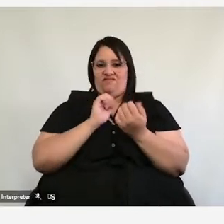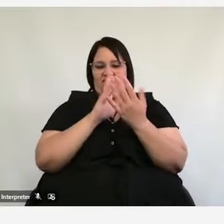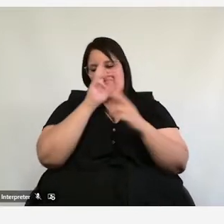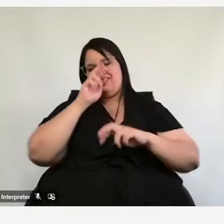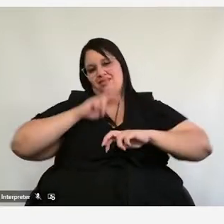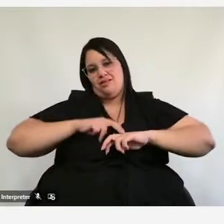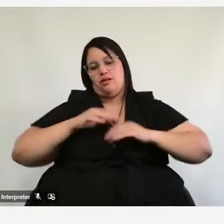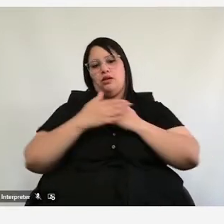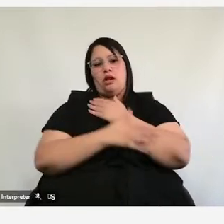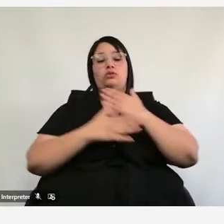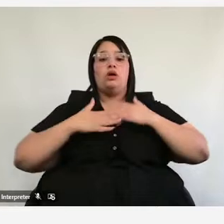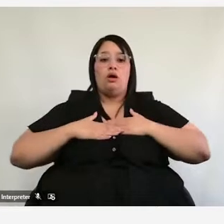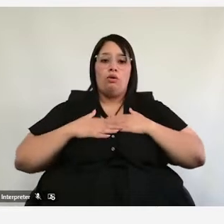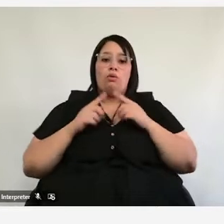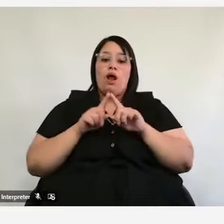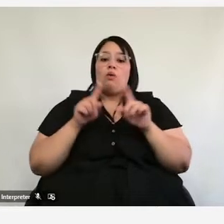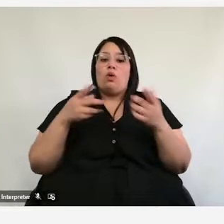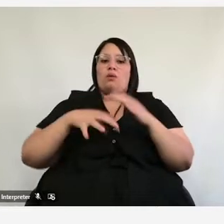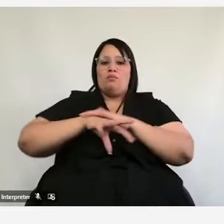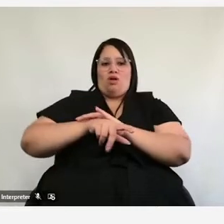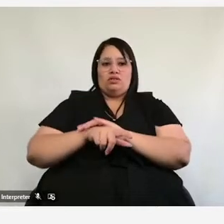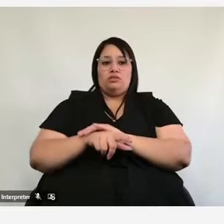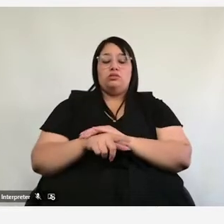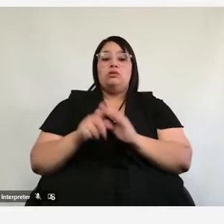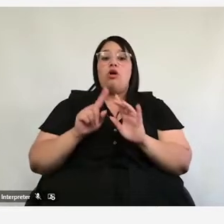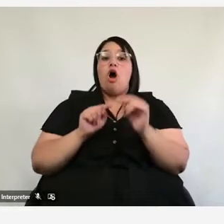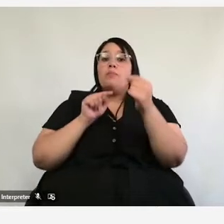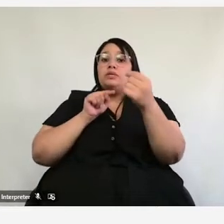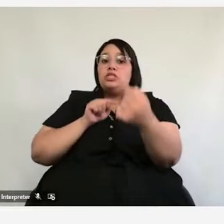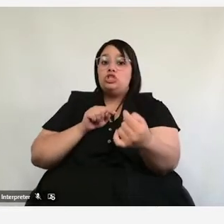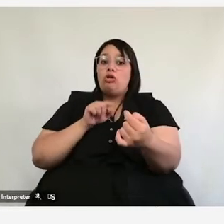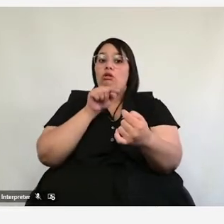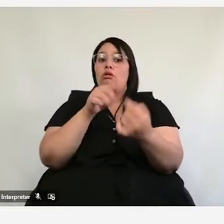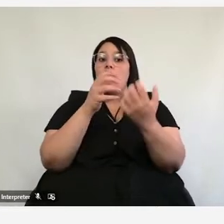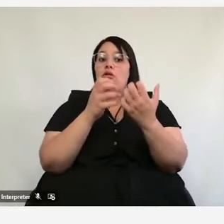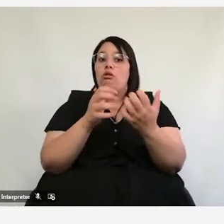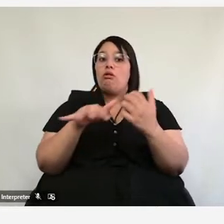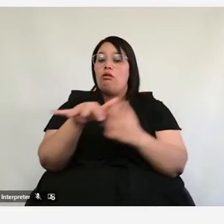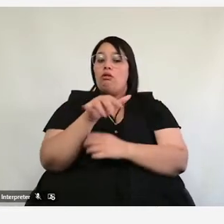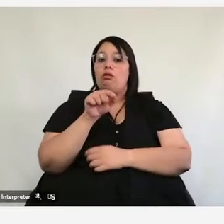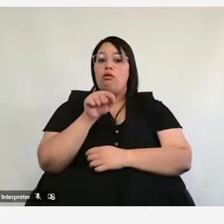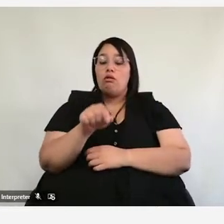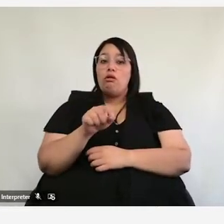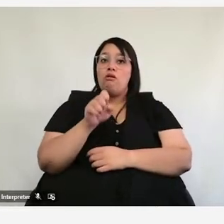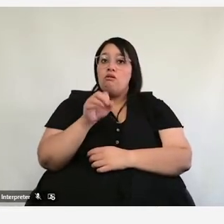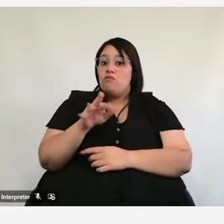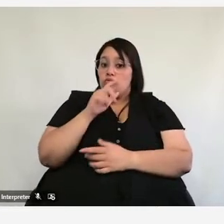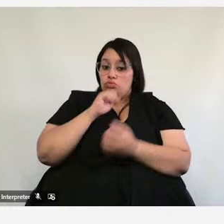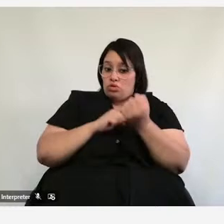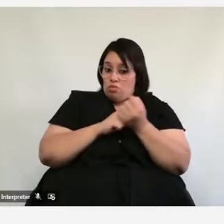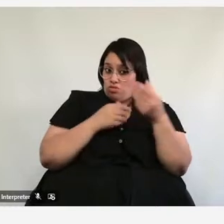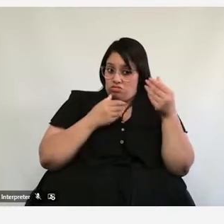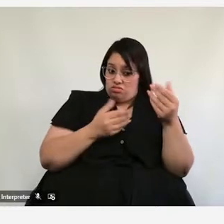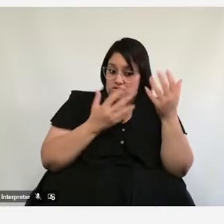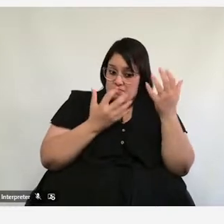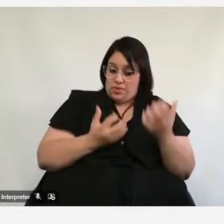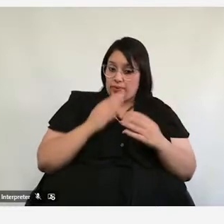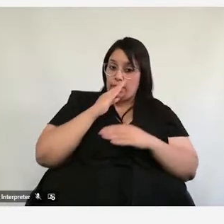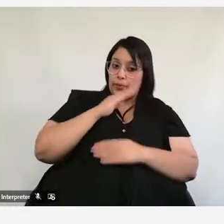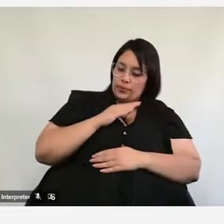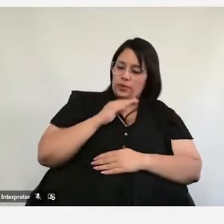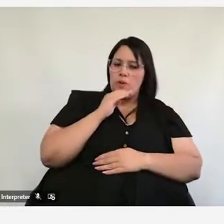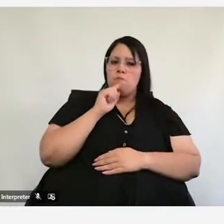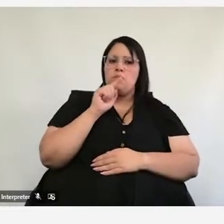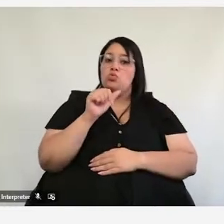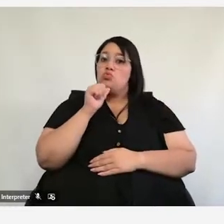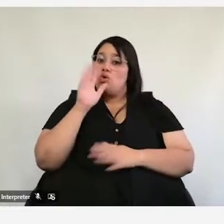our country and in the province. To the opposition benches through the Speaker, if you do not support this budget, you were either